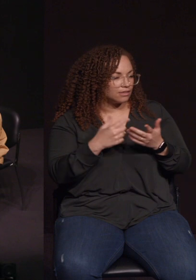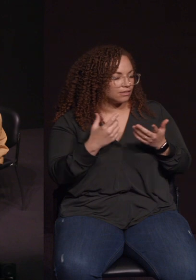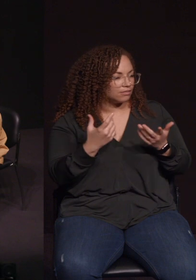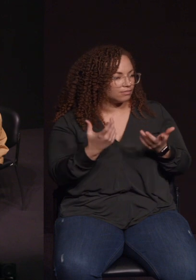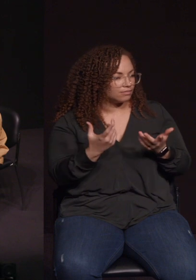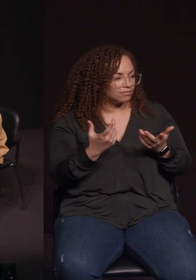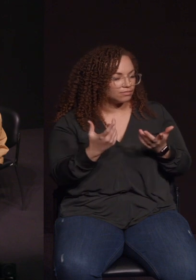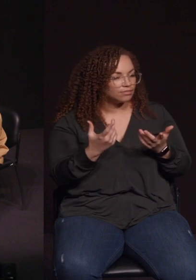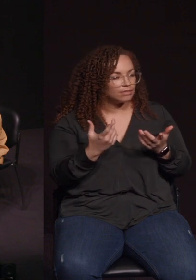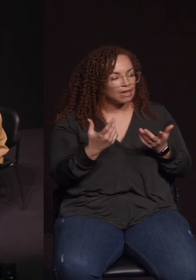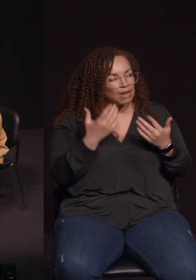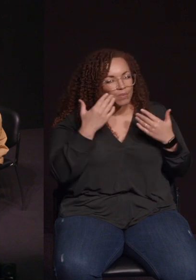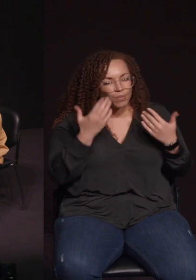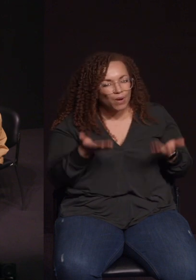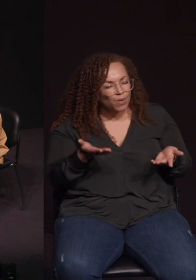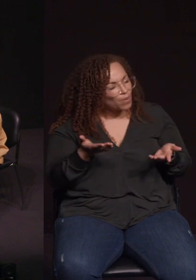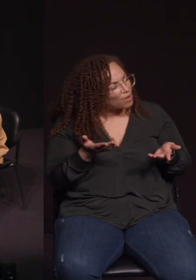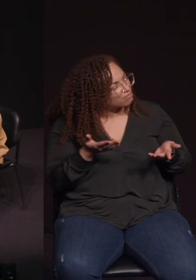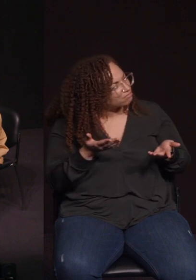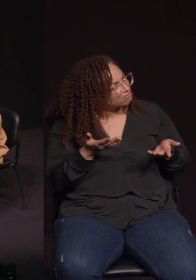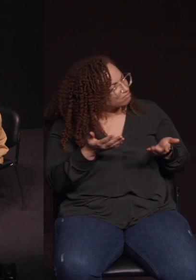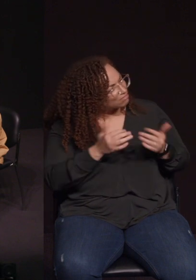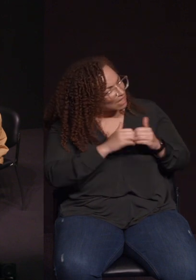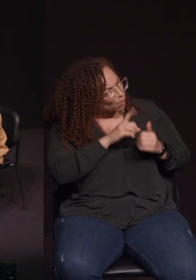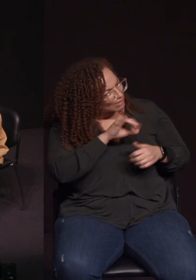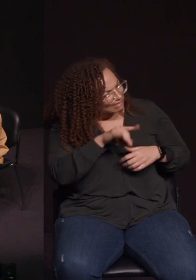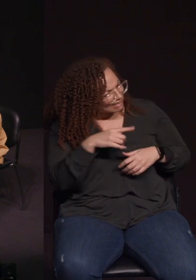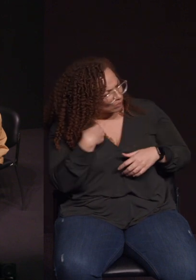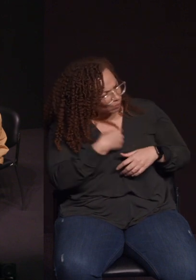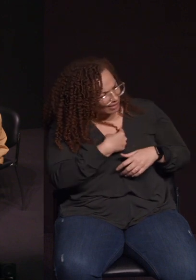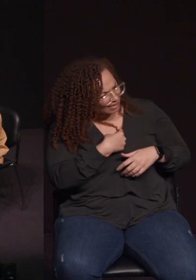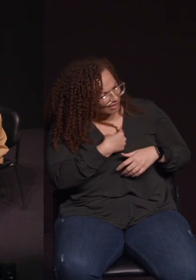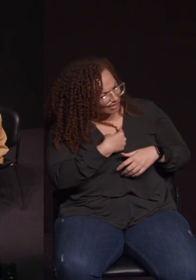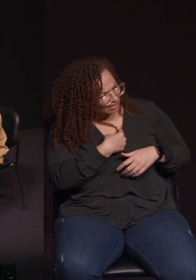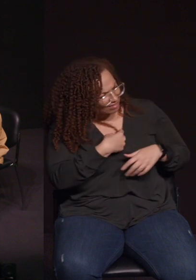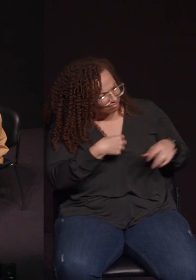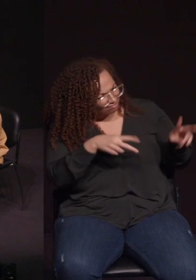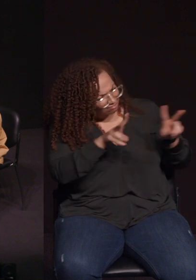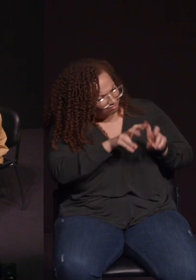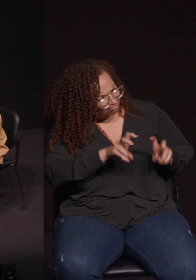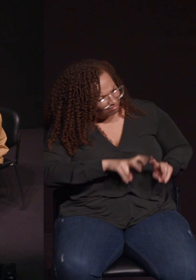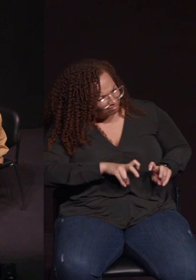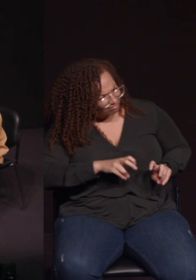I don't know. How did we decipher? Like, it did stuff. So, you know.